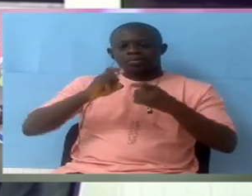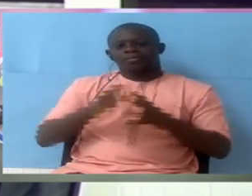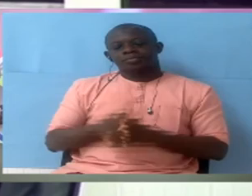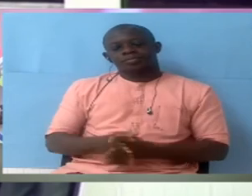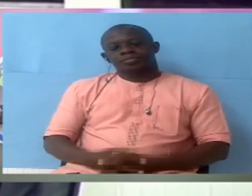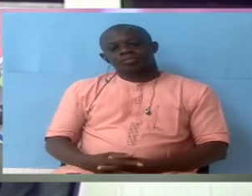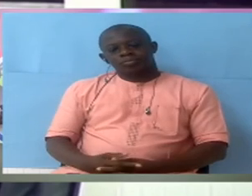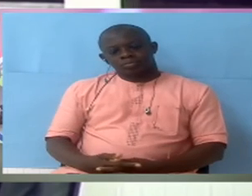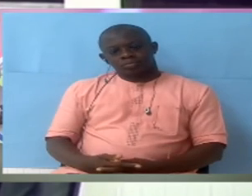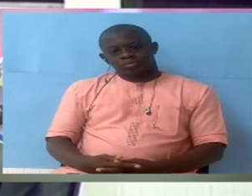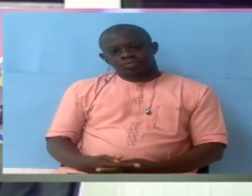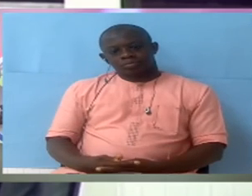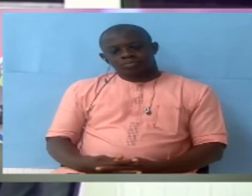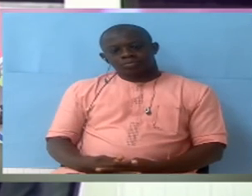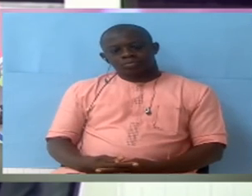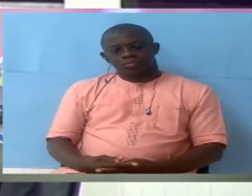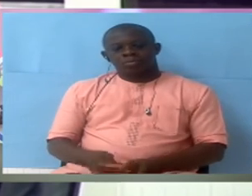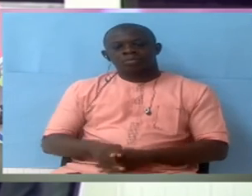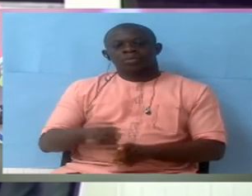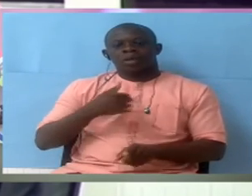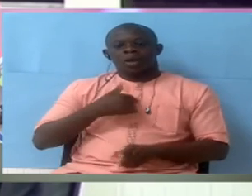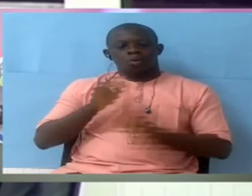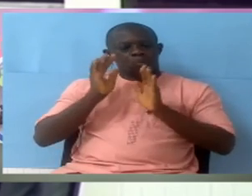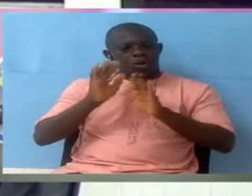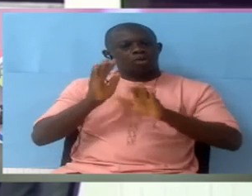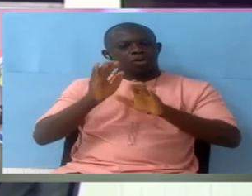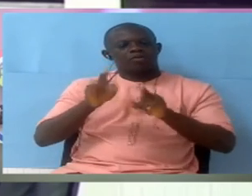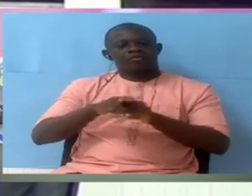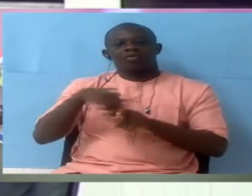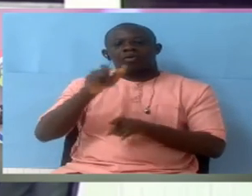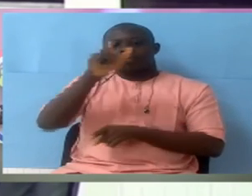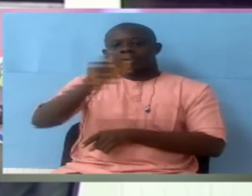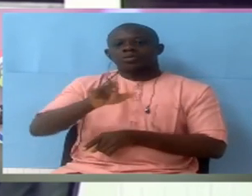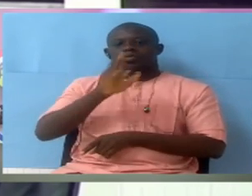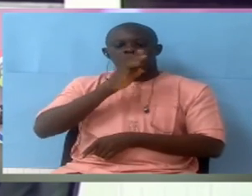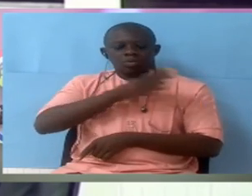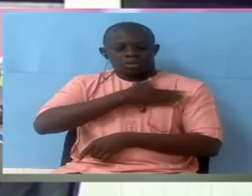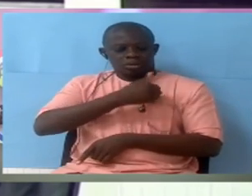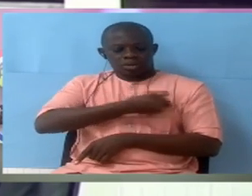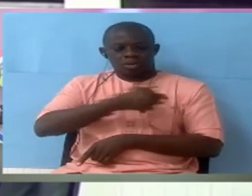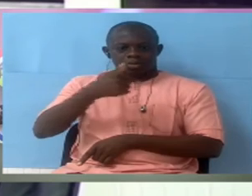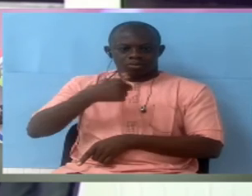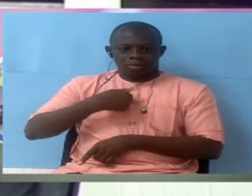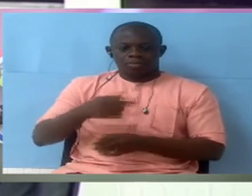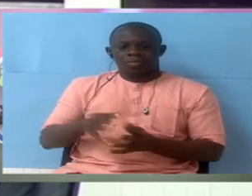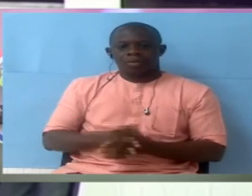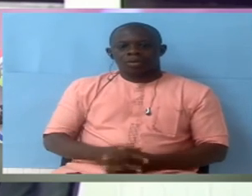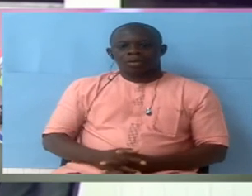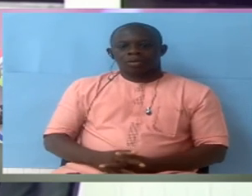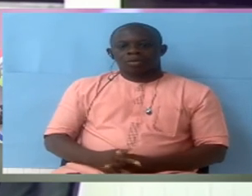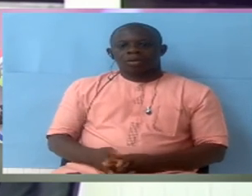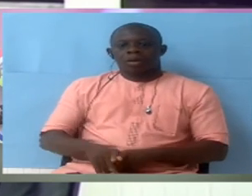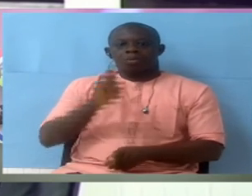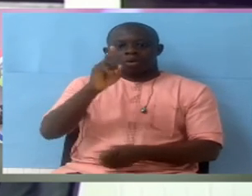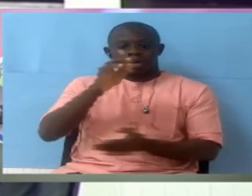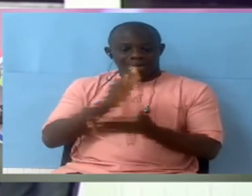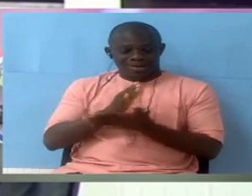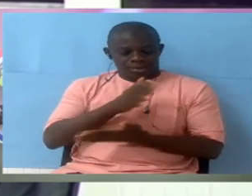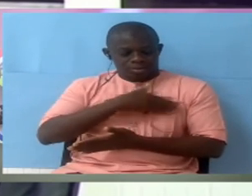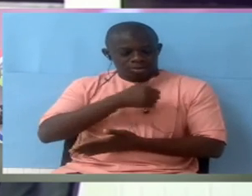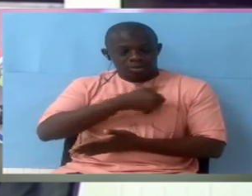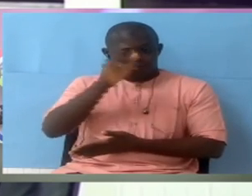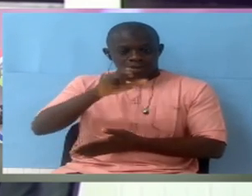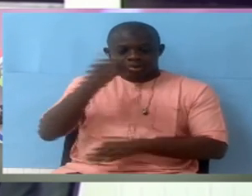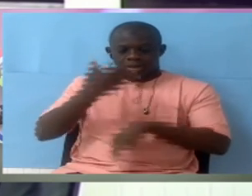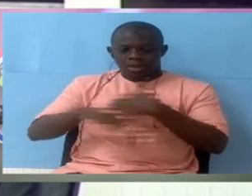biir. So I was waiting for the medic. Ma ngi don xaar nak fajj kat bi. But the medic did not turn up. Way